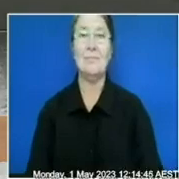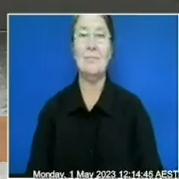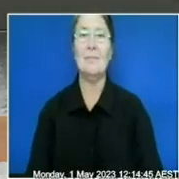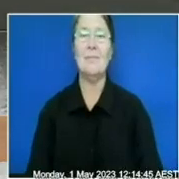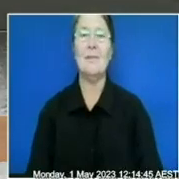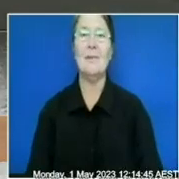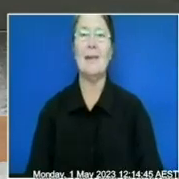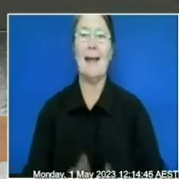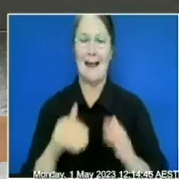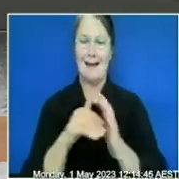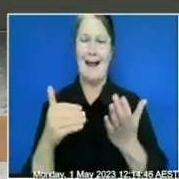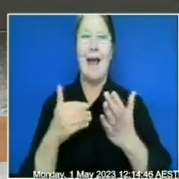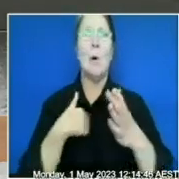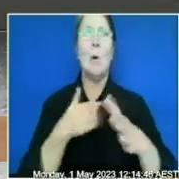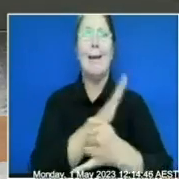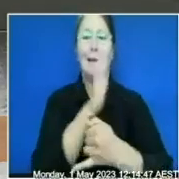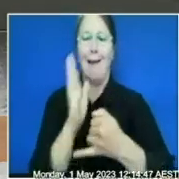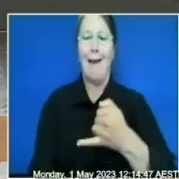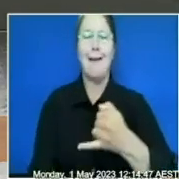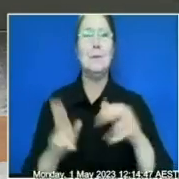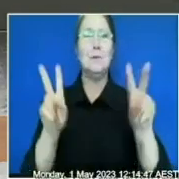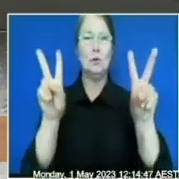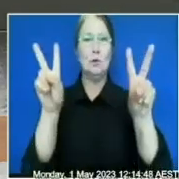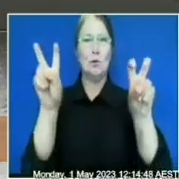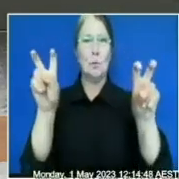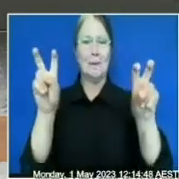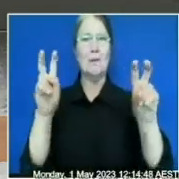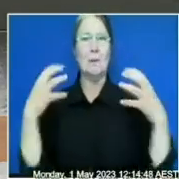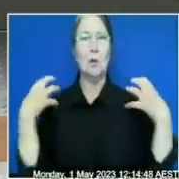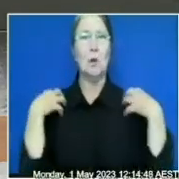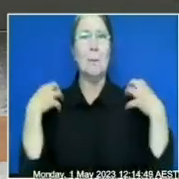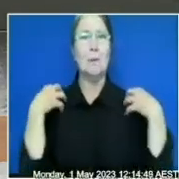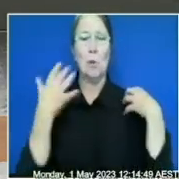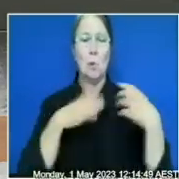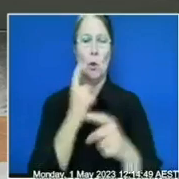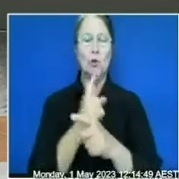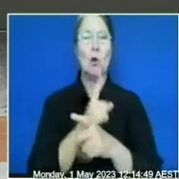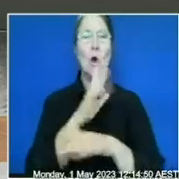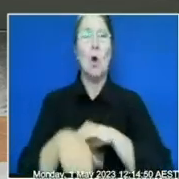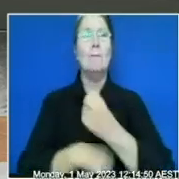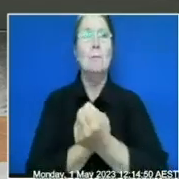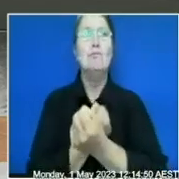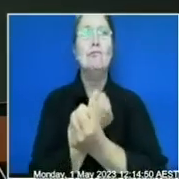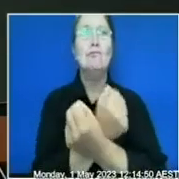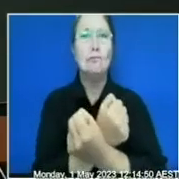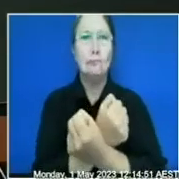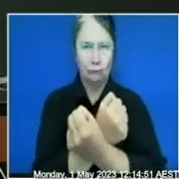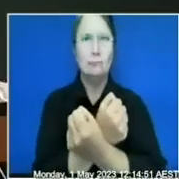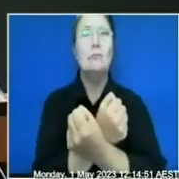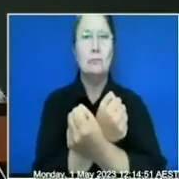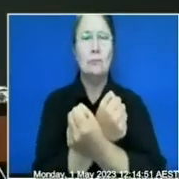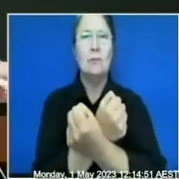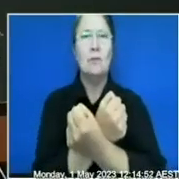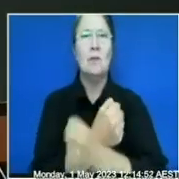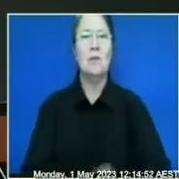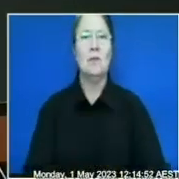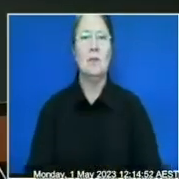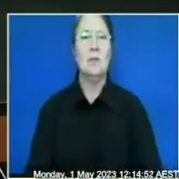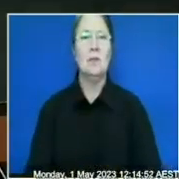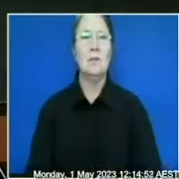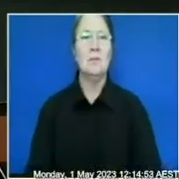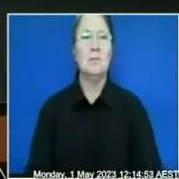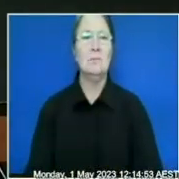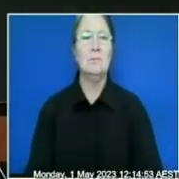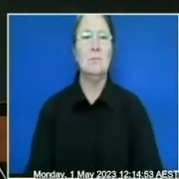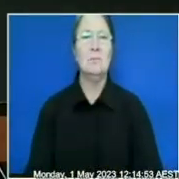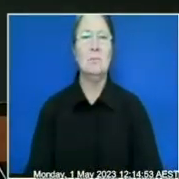Sorry, Ms. Stewart, I'm just looking at the ballot work, and you actually have